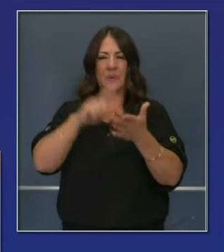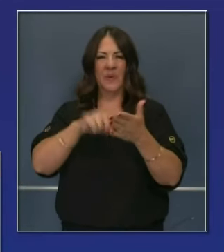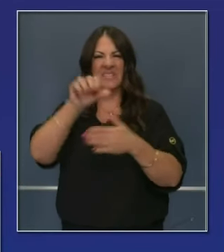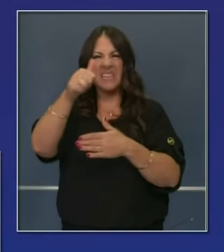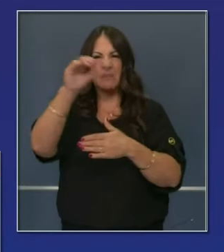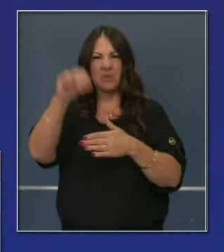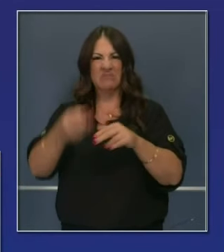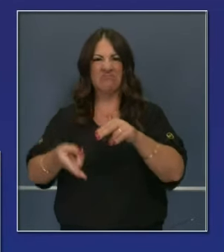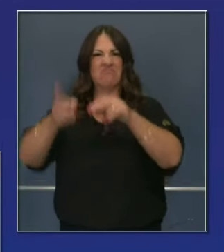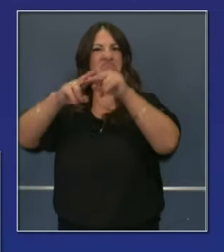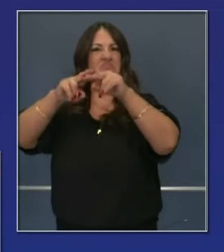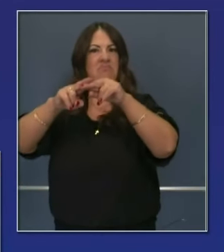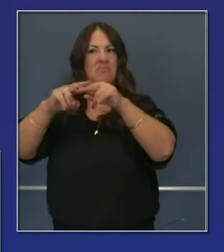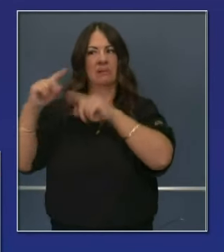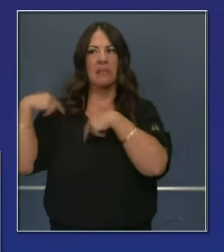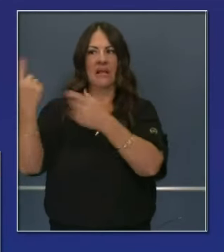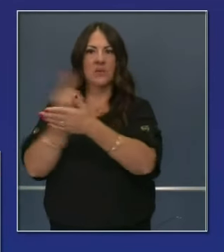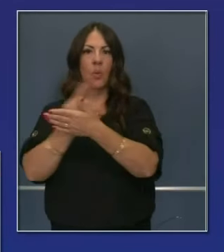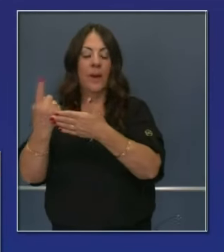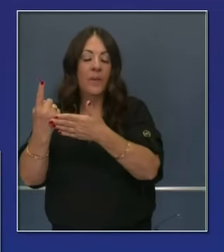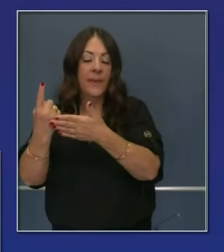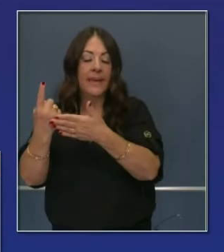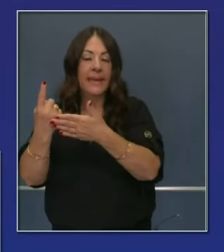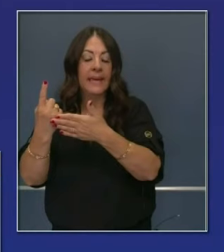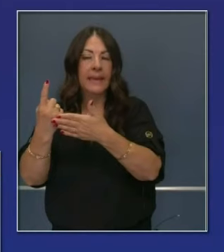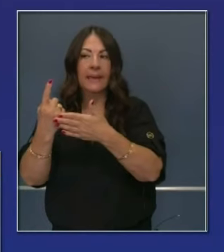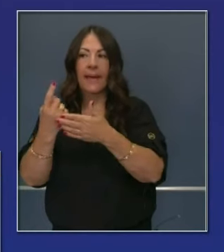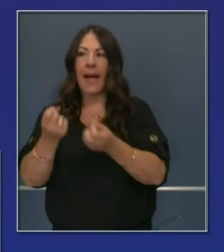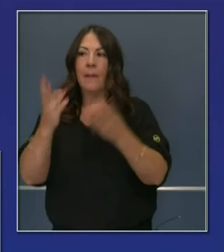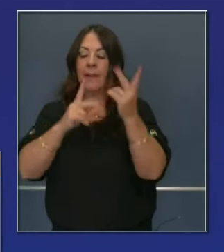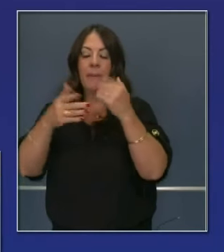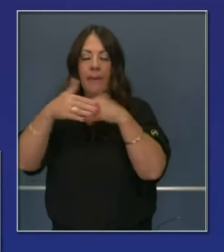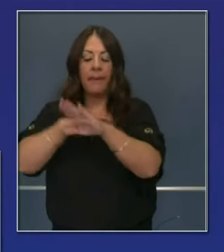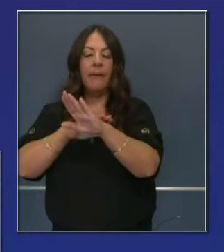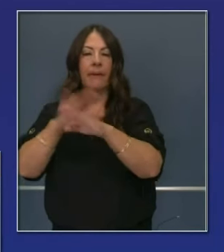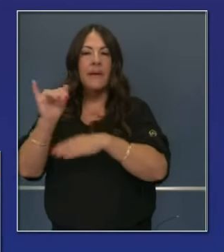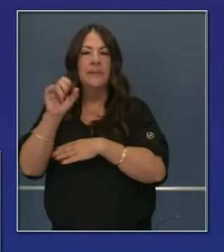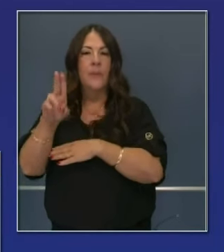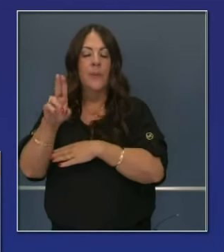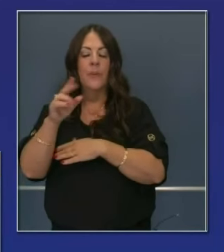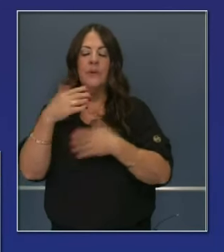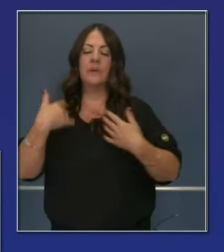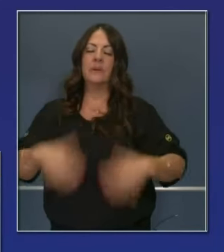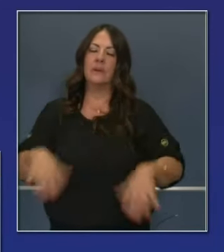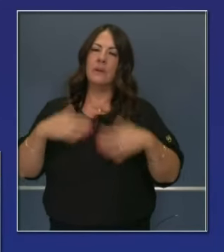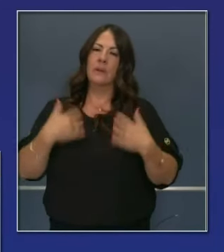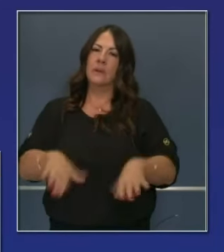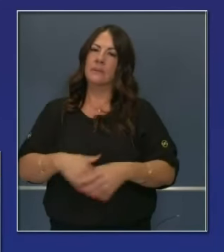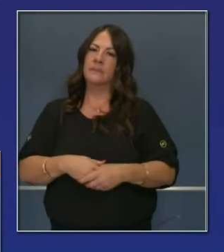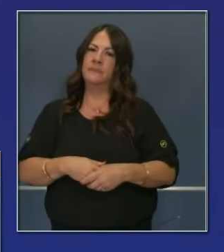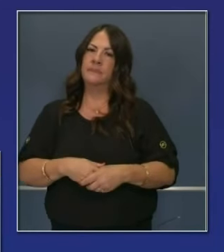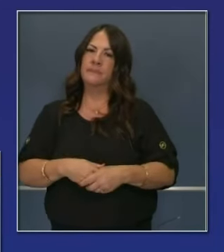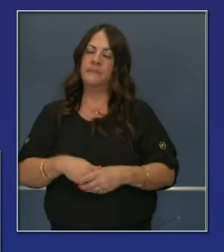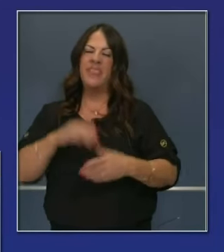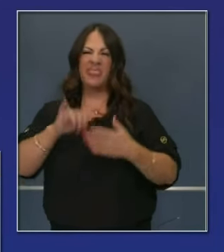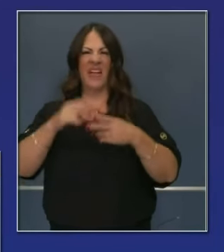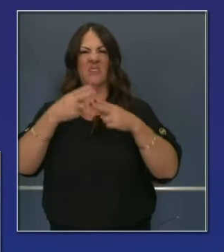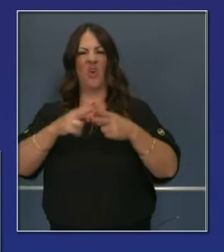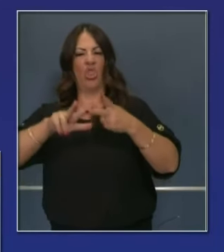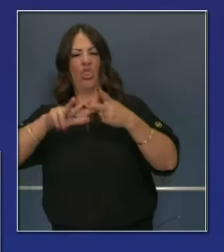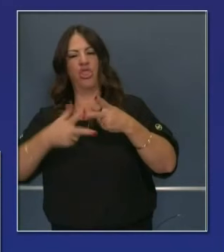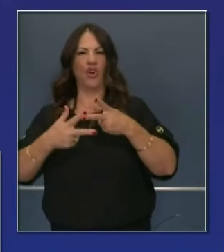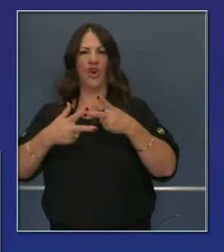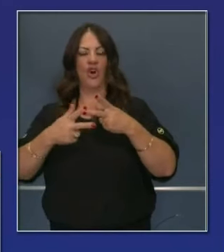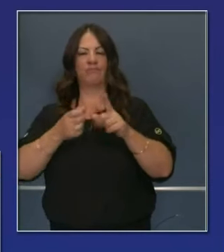increase over the last 7 days of total number of cases. This is that dreaded third wave that